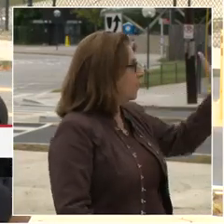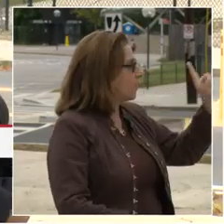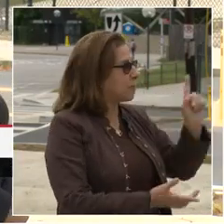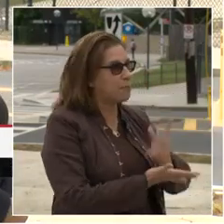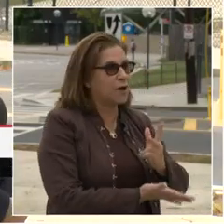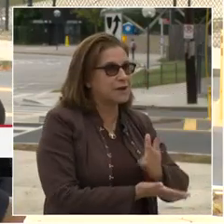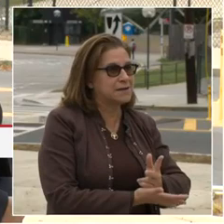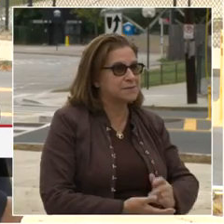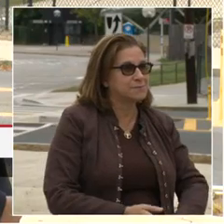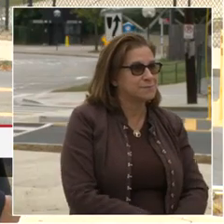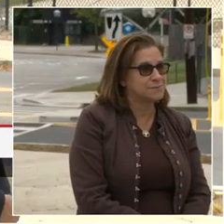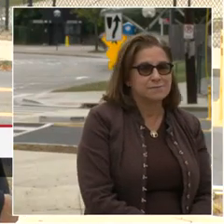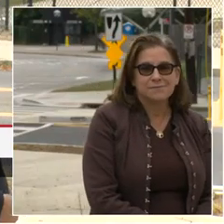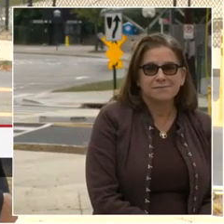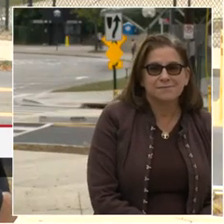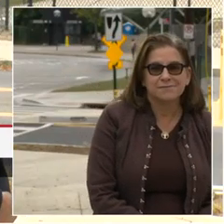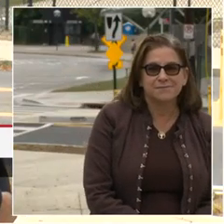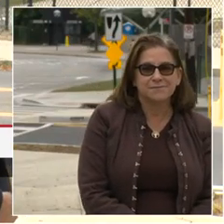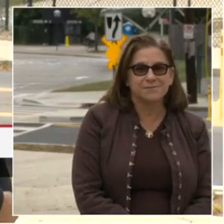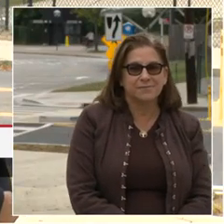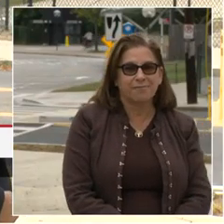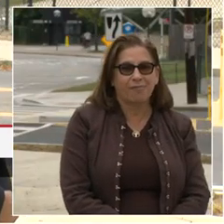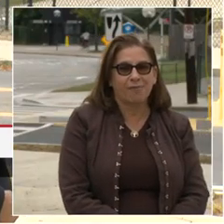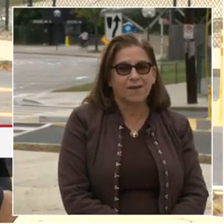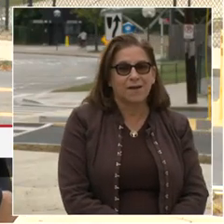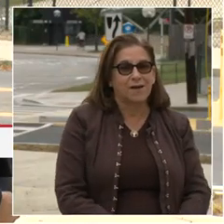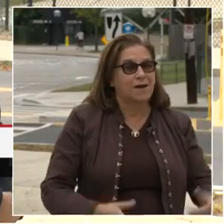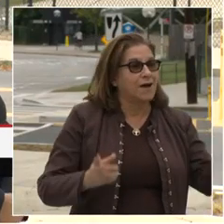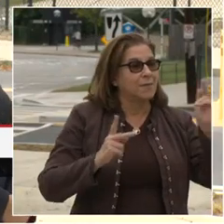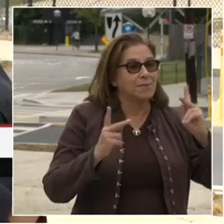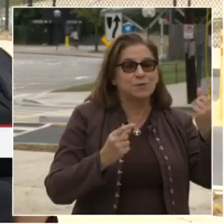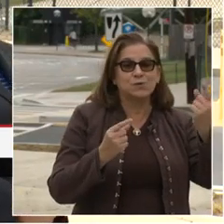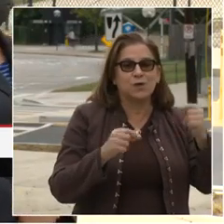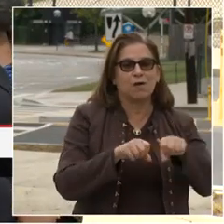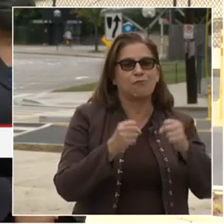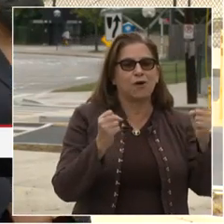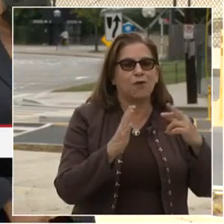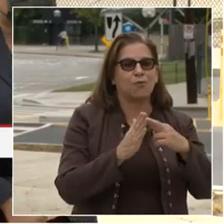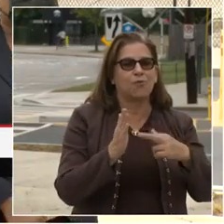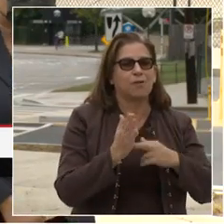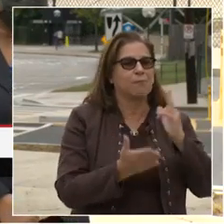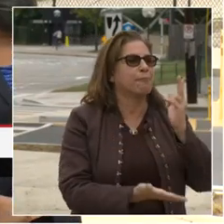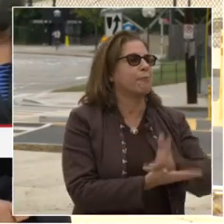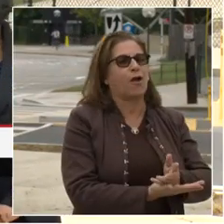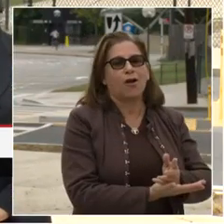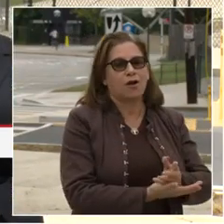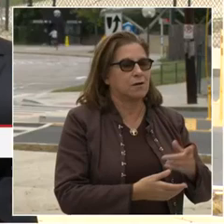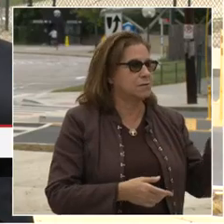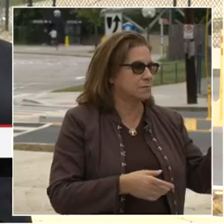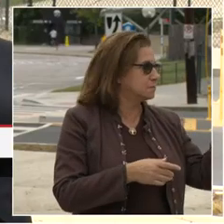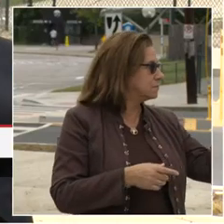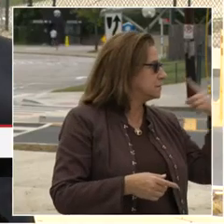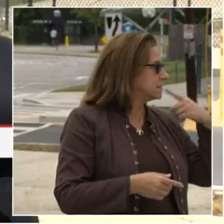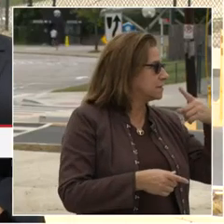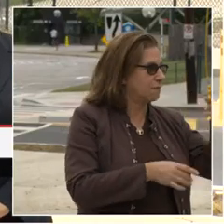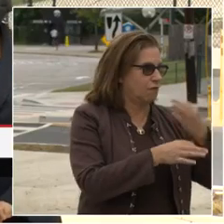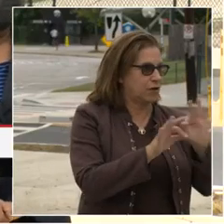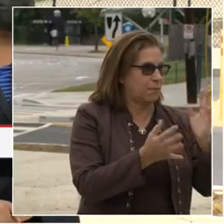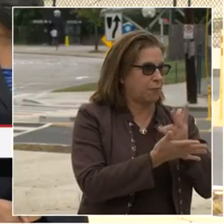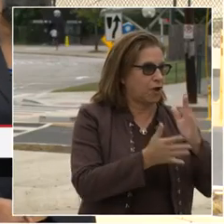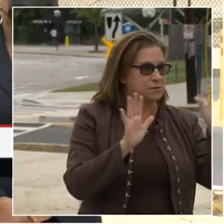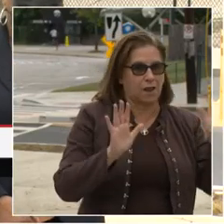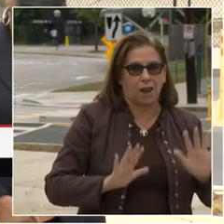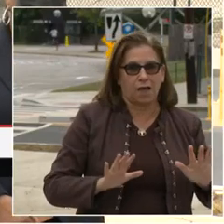on all of the no parking on Sunday, because they know in DC you can park on Sunday and not get it. You can park illegally on Sunday and not get a ticket. It's been happening